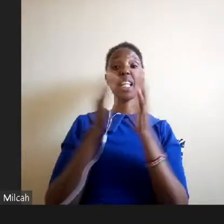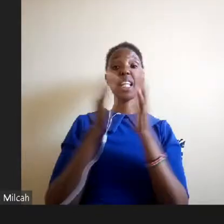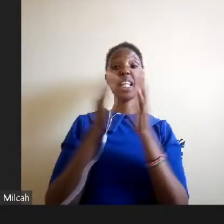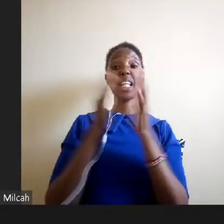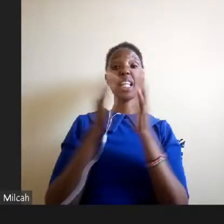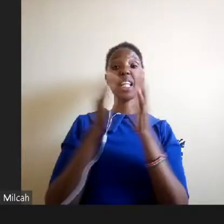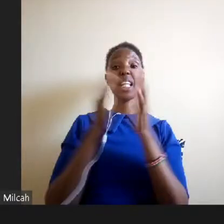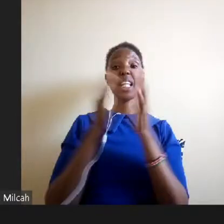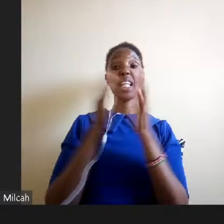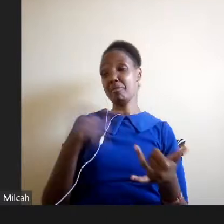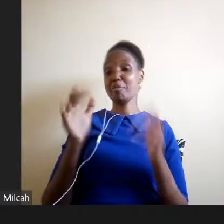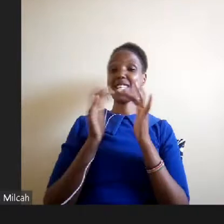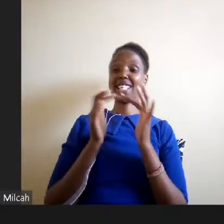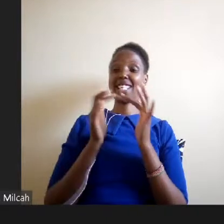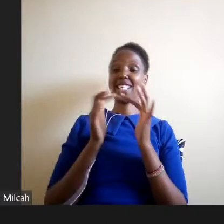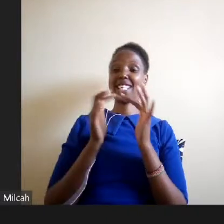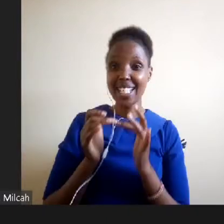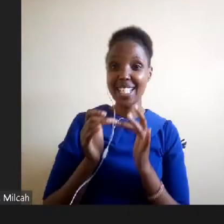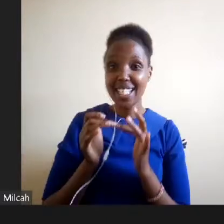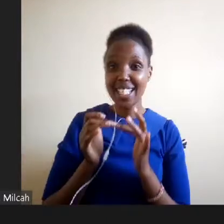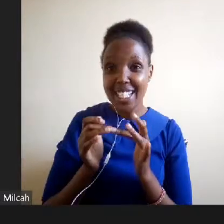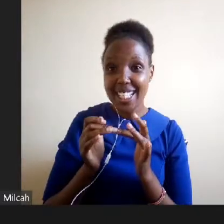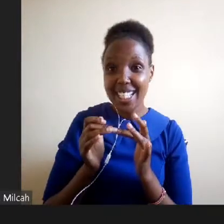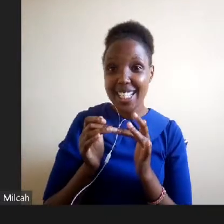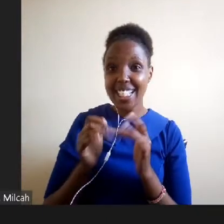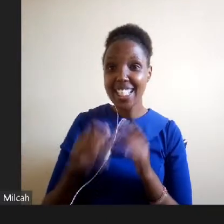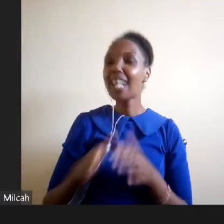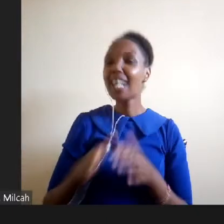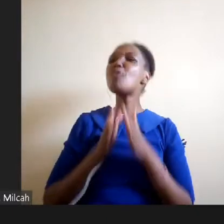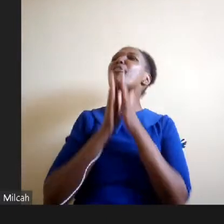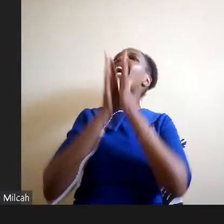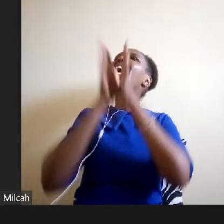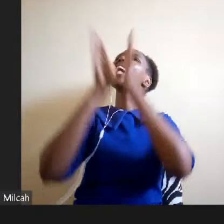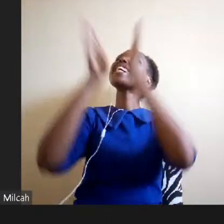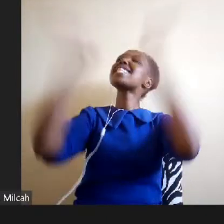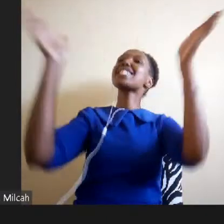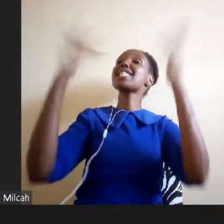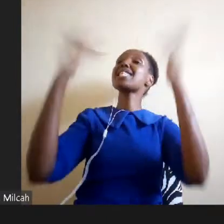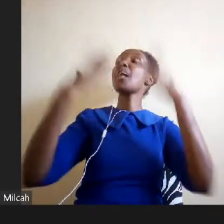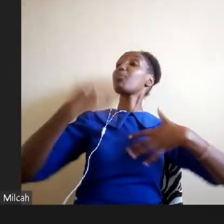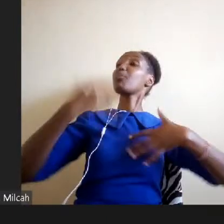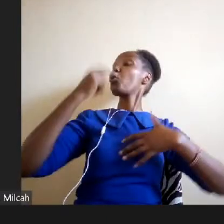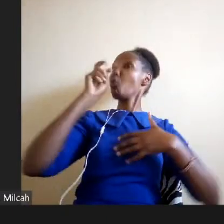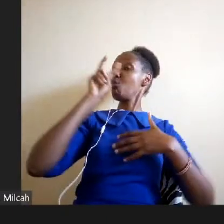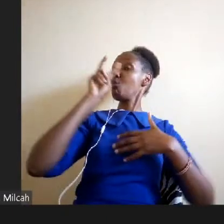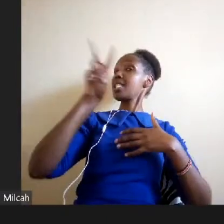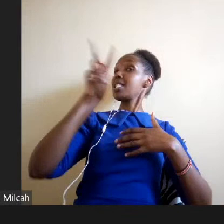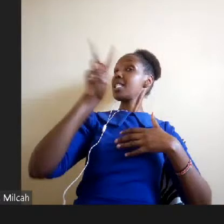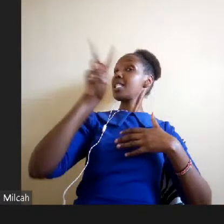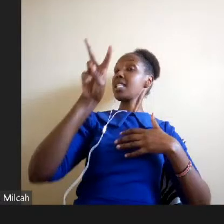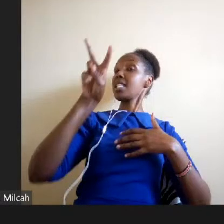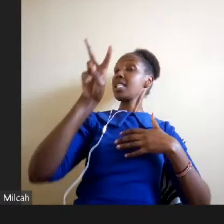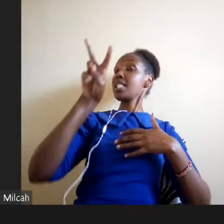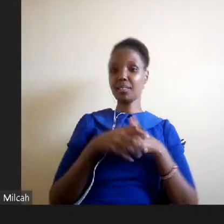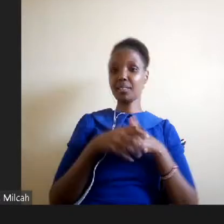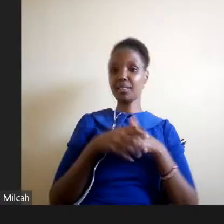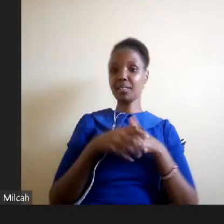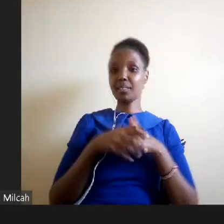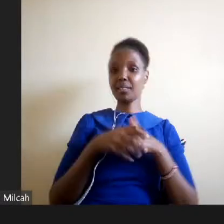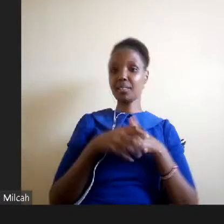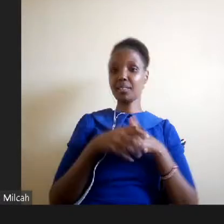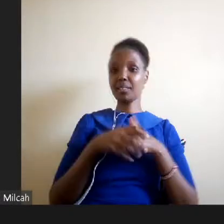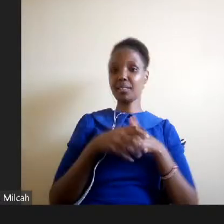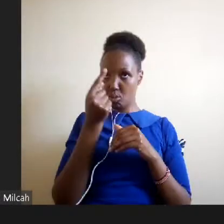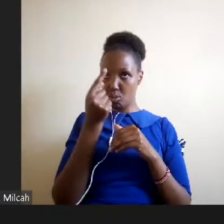reach has really, really metastasized. It has become big. And within a matter of seconds, you can have two people in a conversation